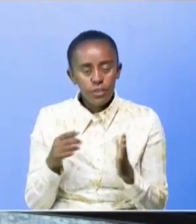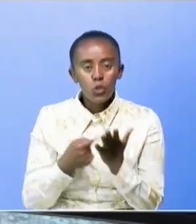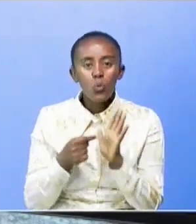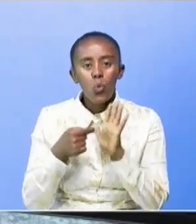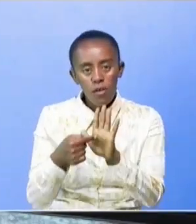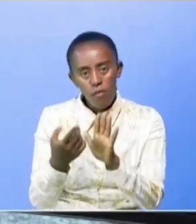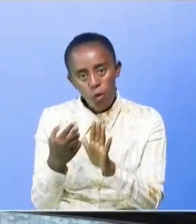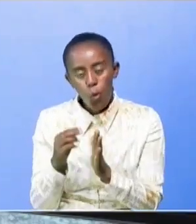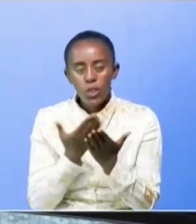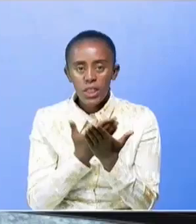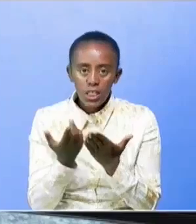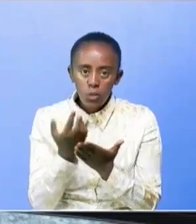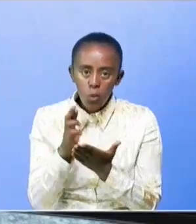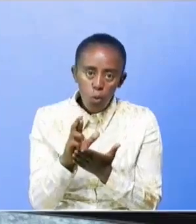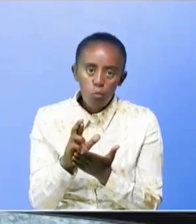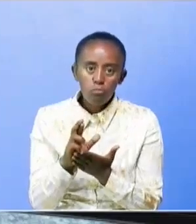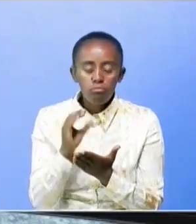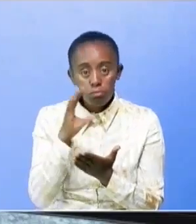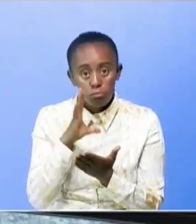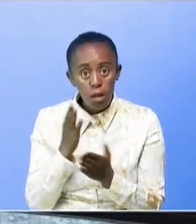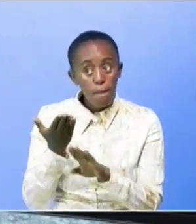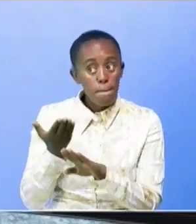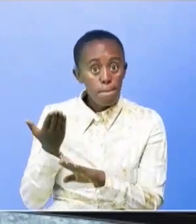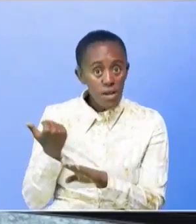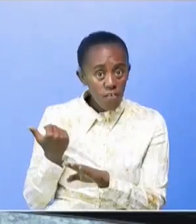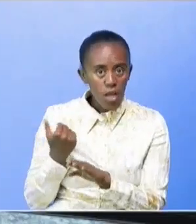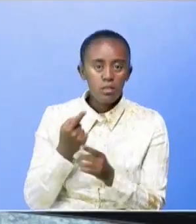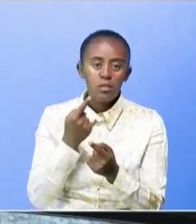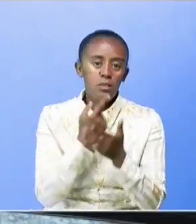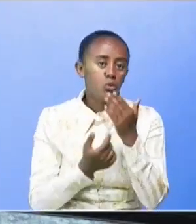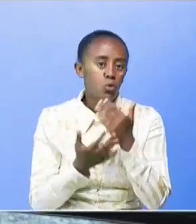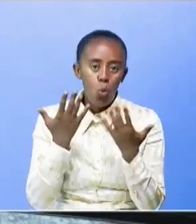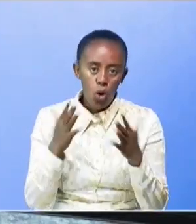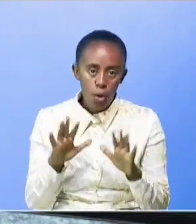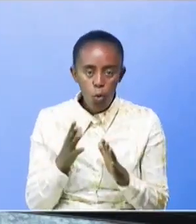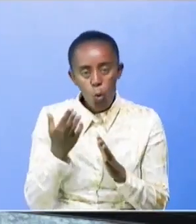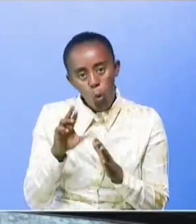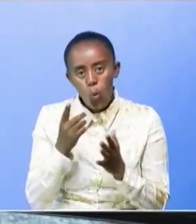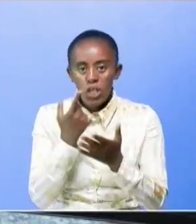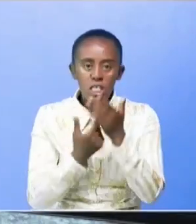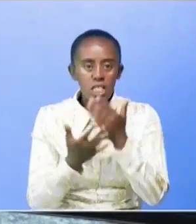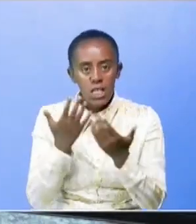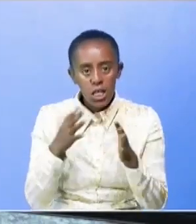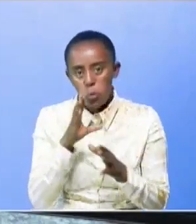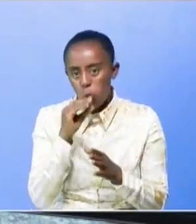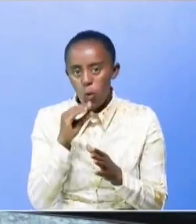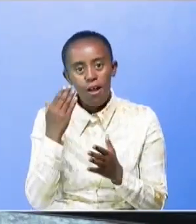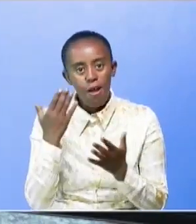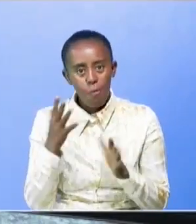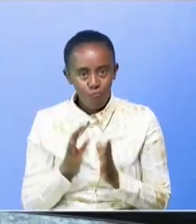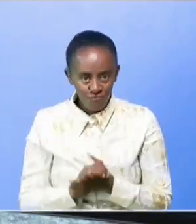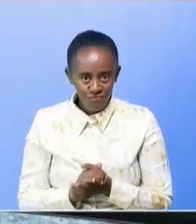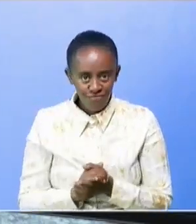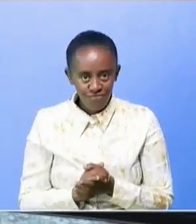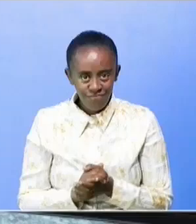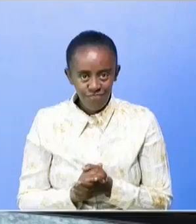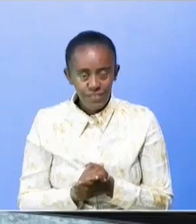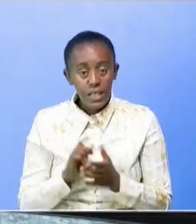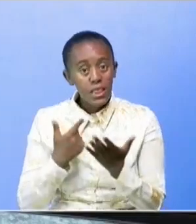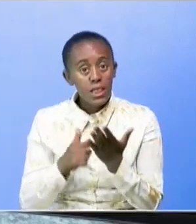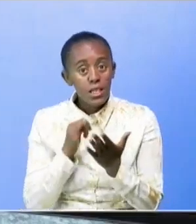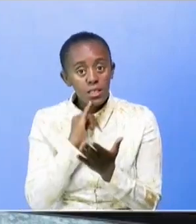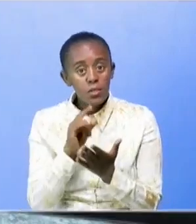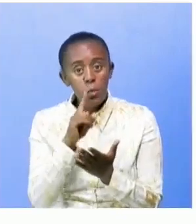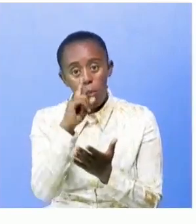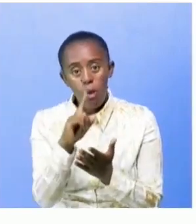refer to things that have been previously talked about or discussed about. So this is